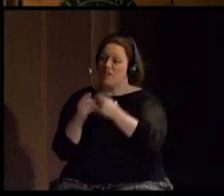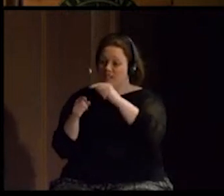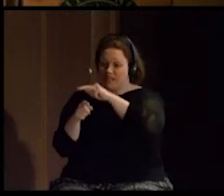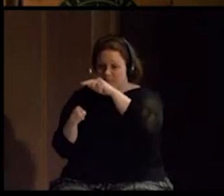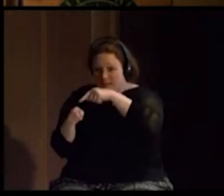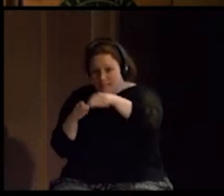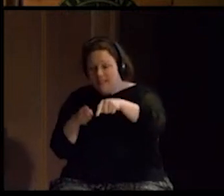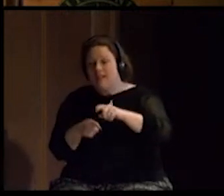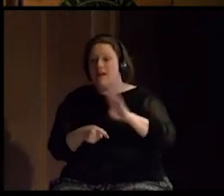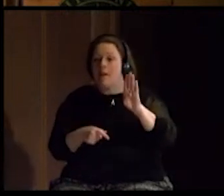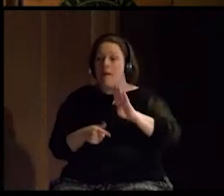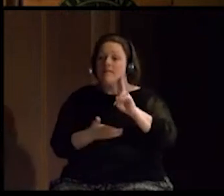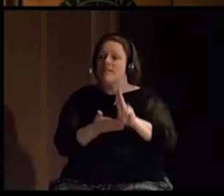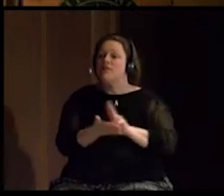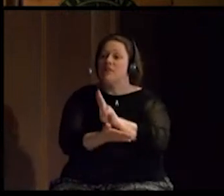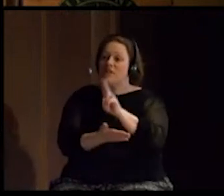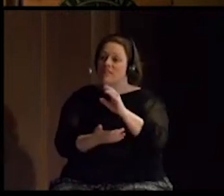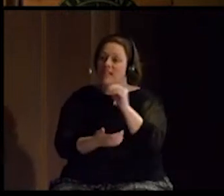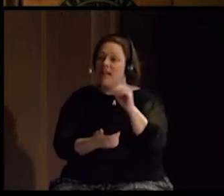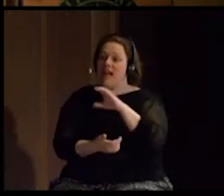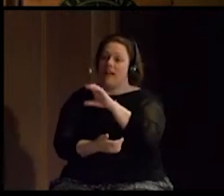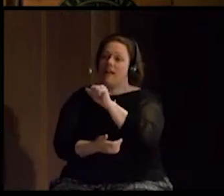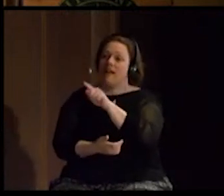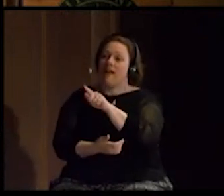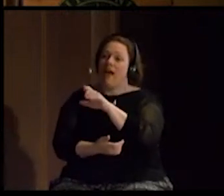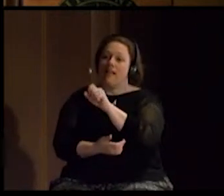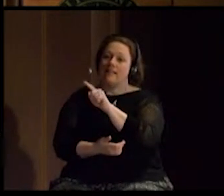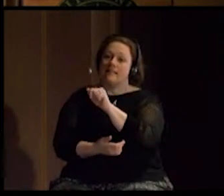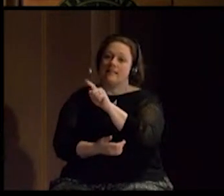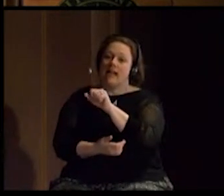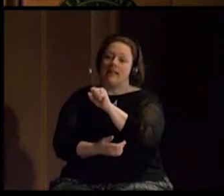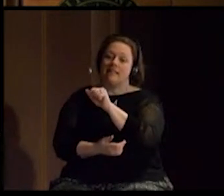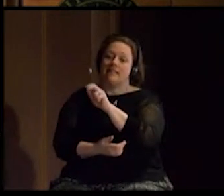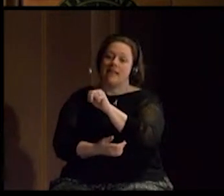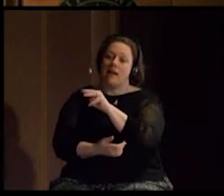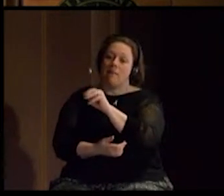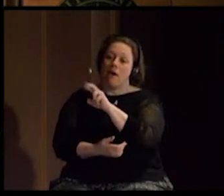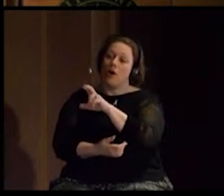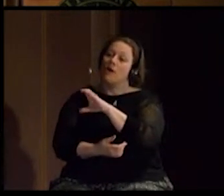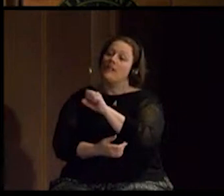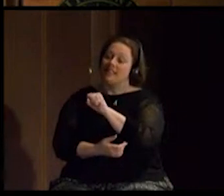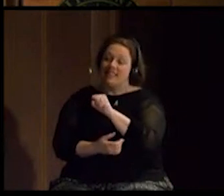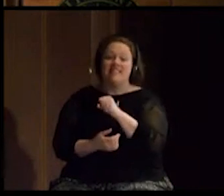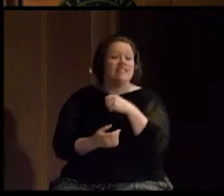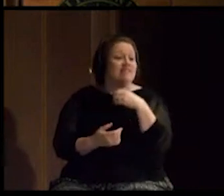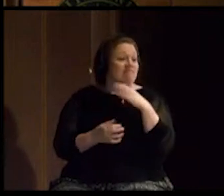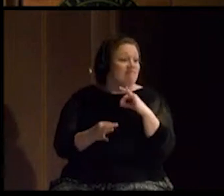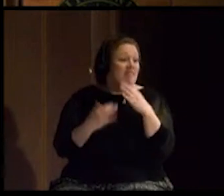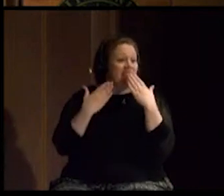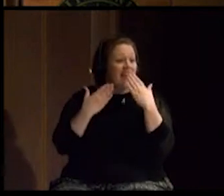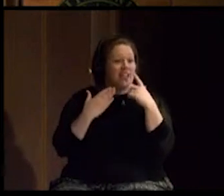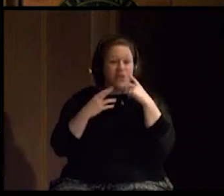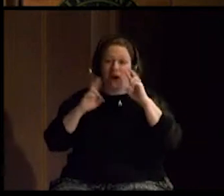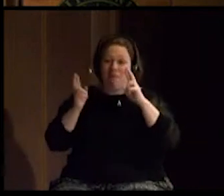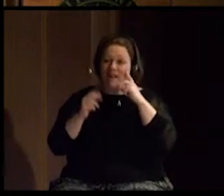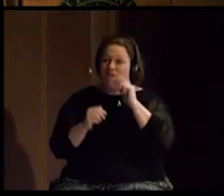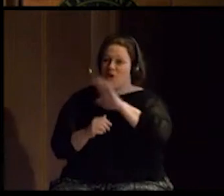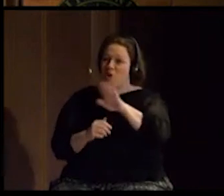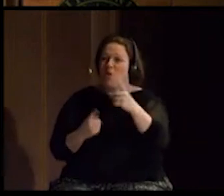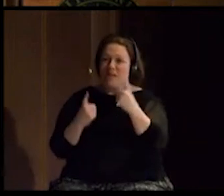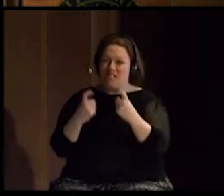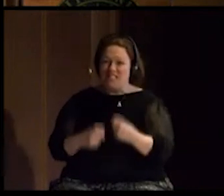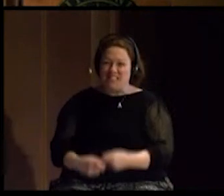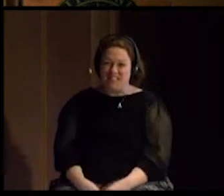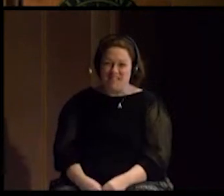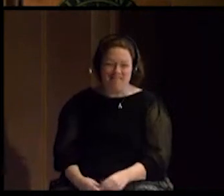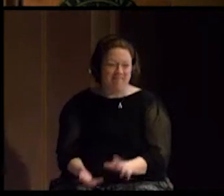Boston University and Cal State San Marcos. Thank you, and I'm ready for your questions.